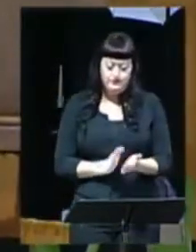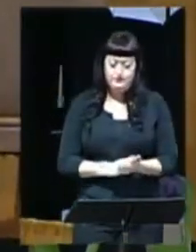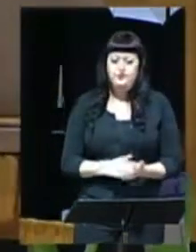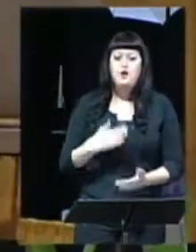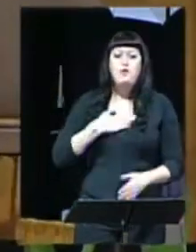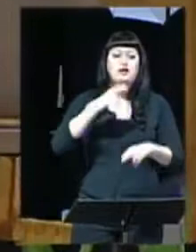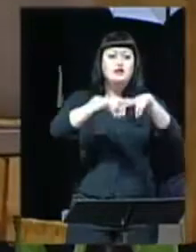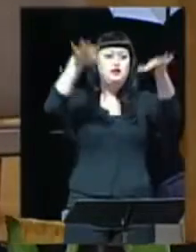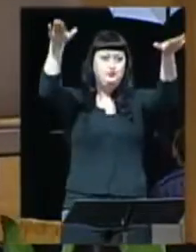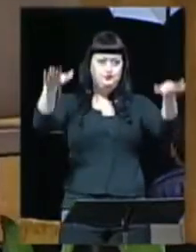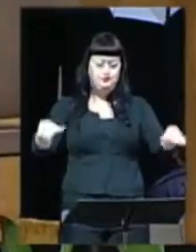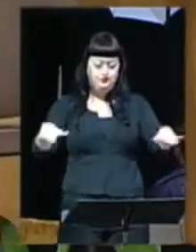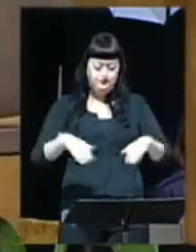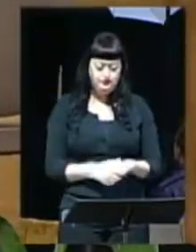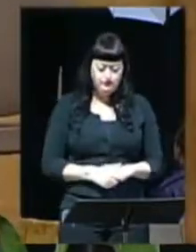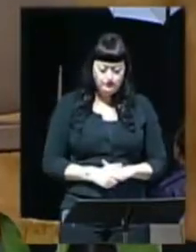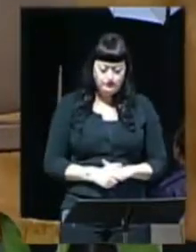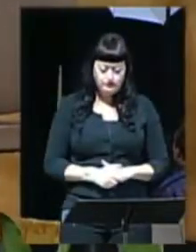Please be seated.